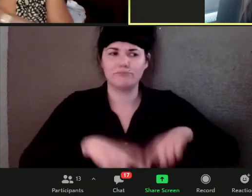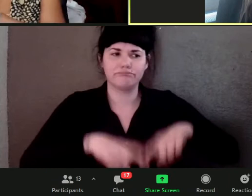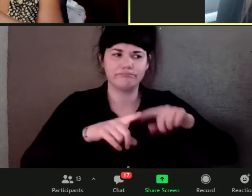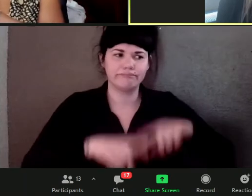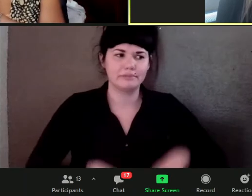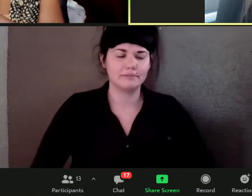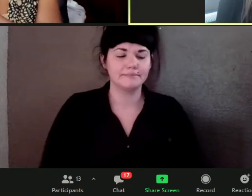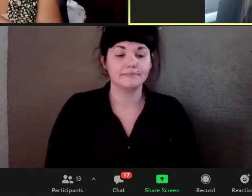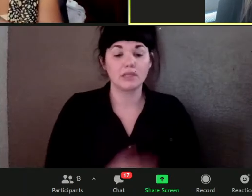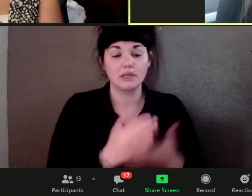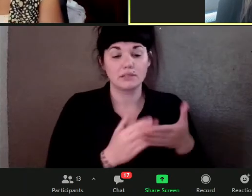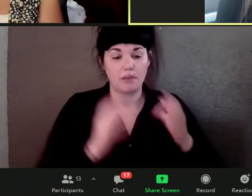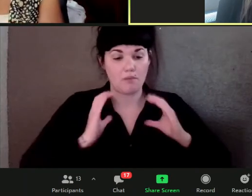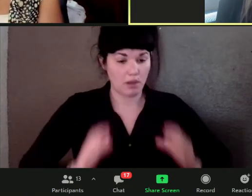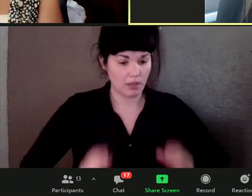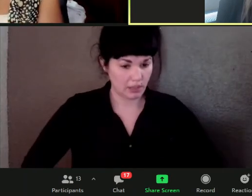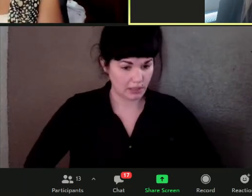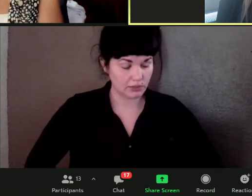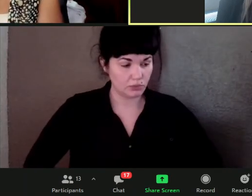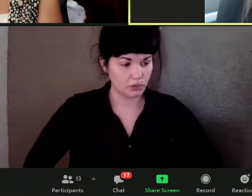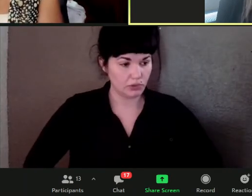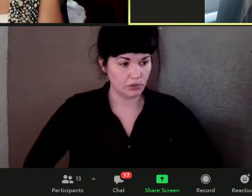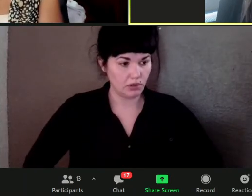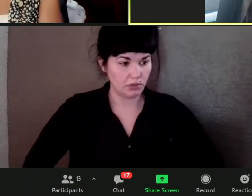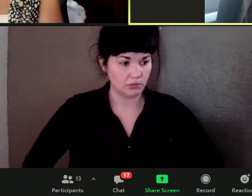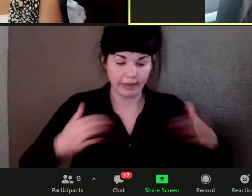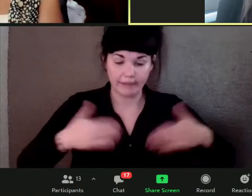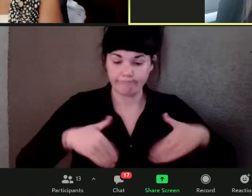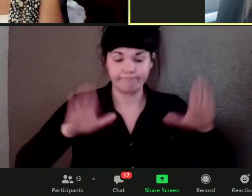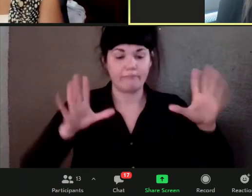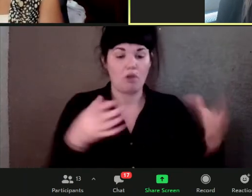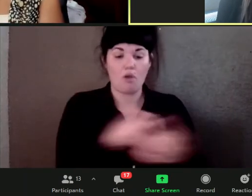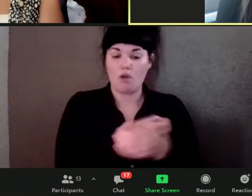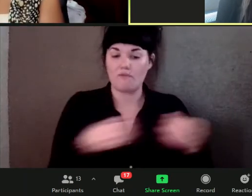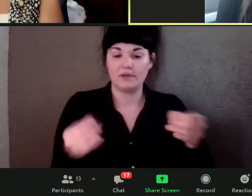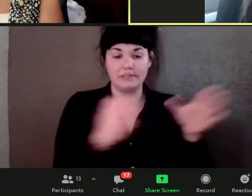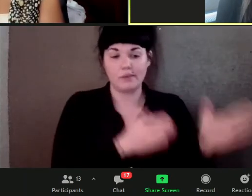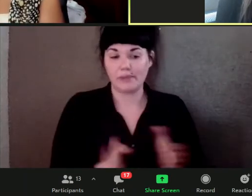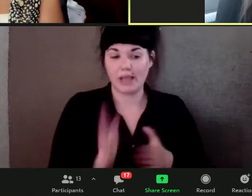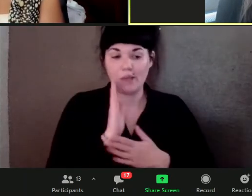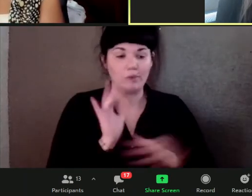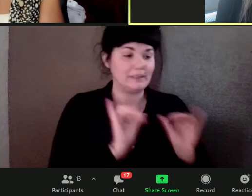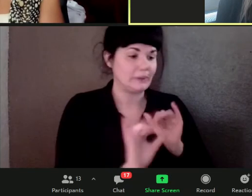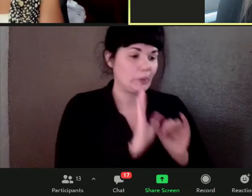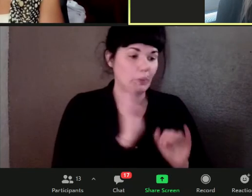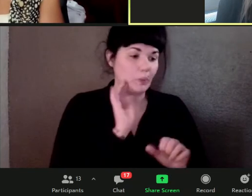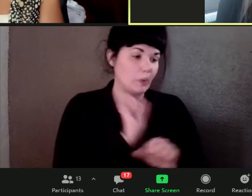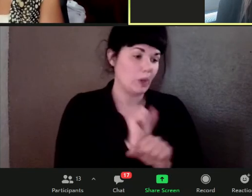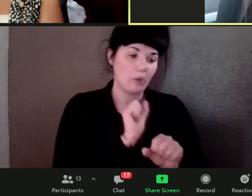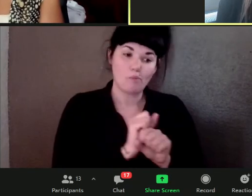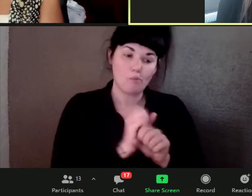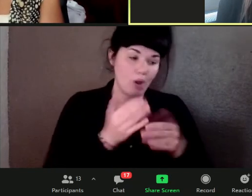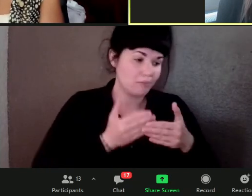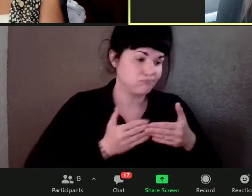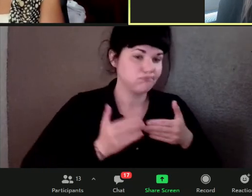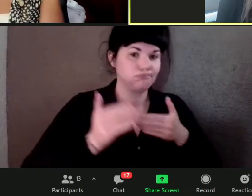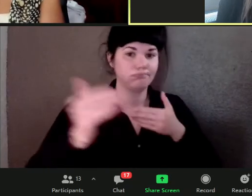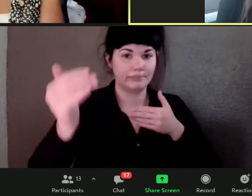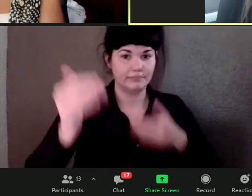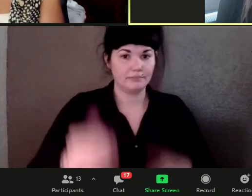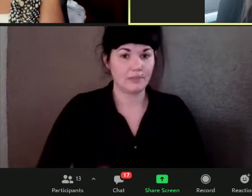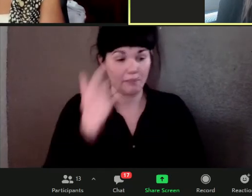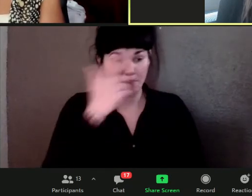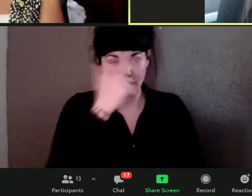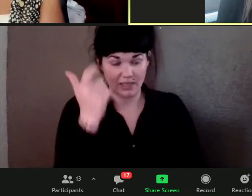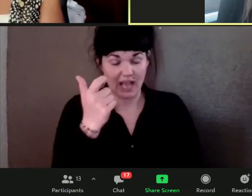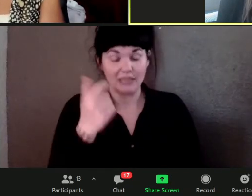know, basically given up their office and they're planning to go completely remote, and cut that cost out. And others